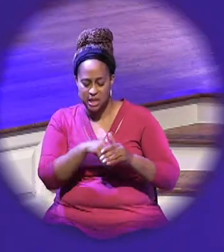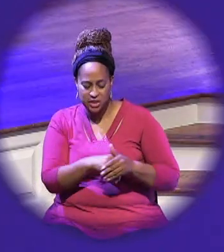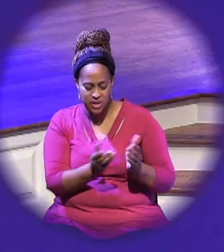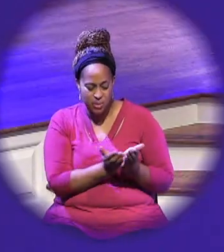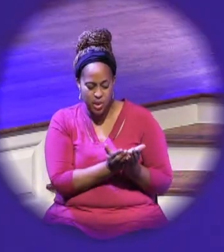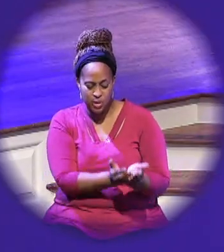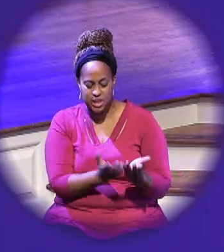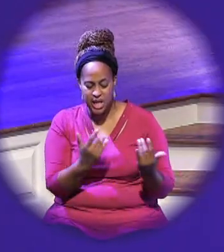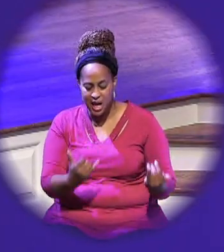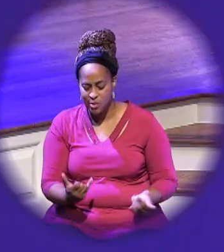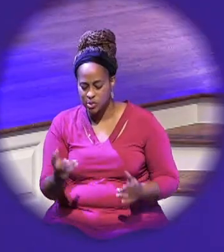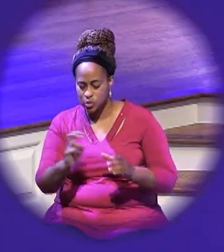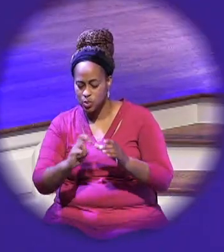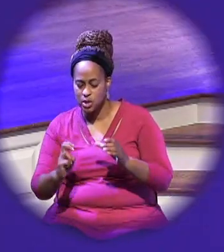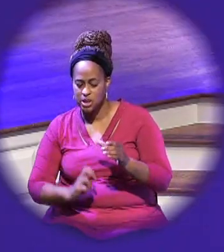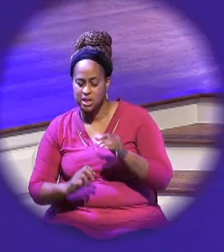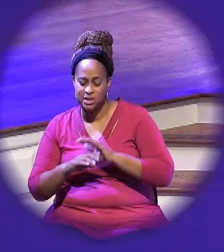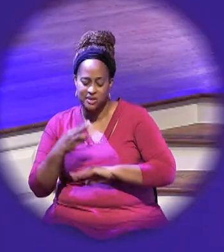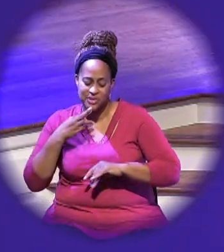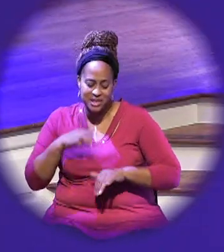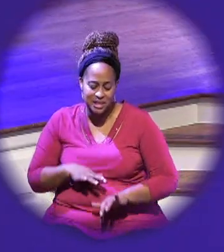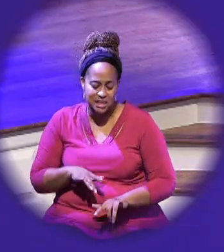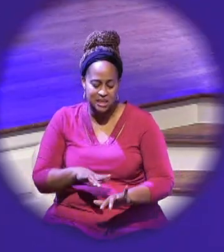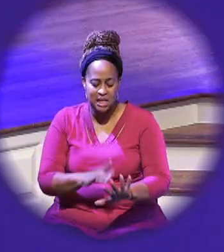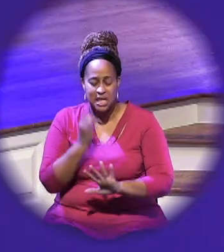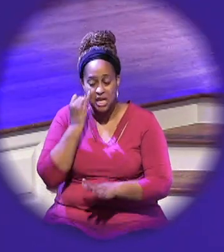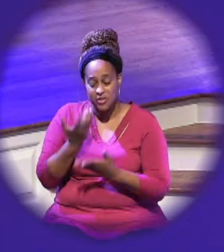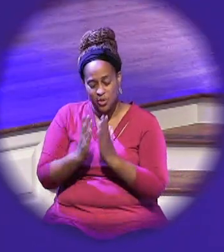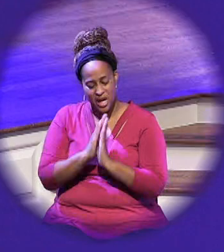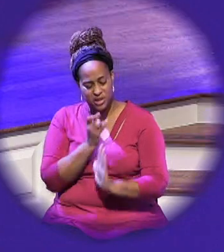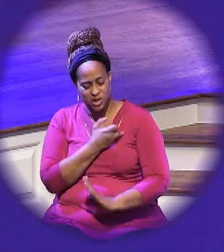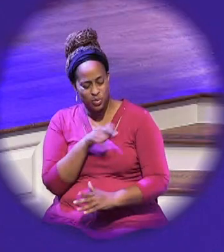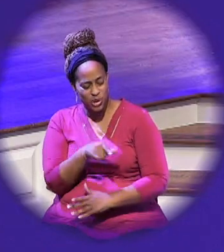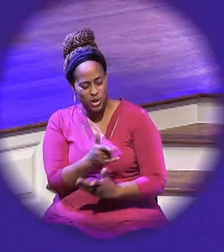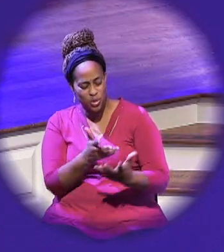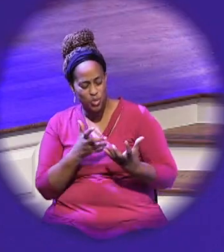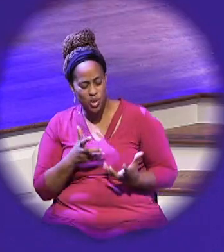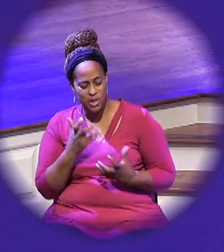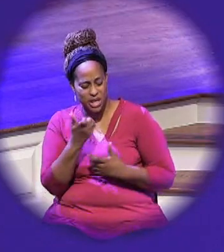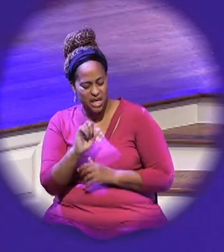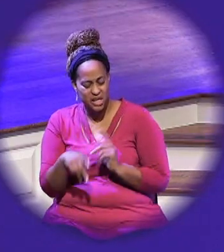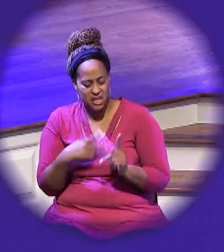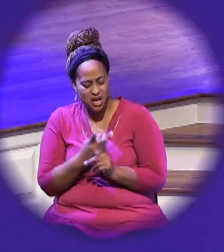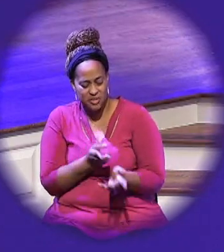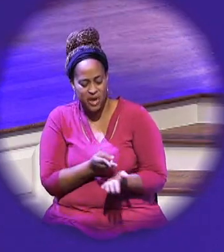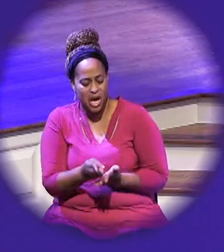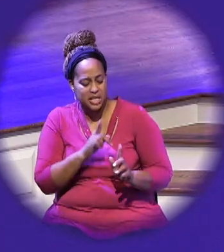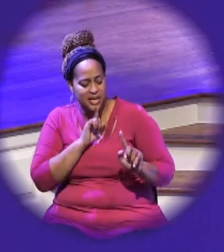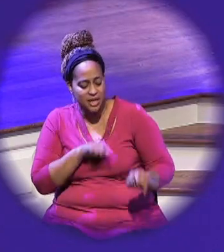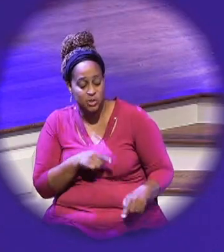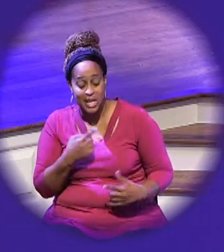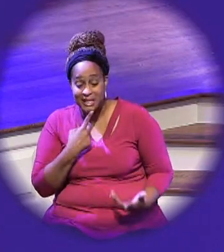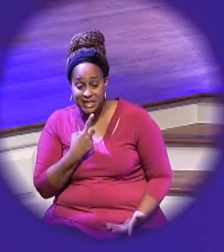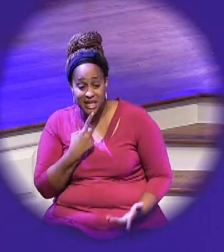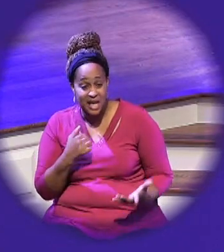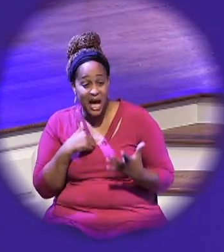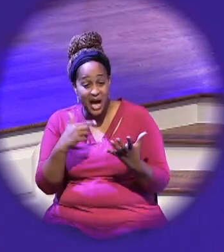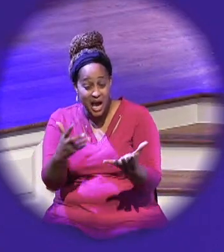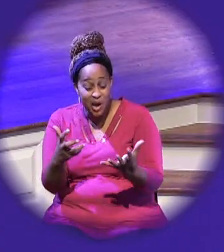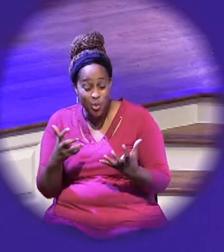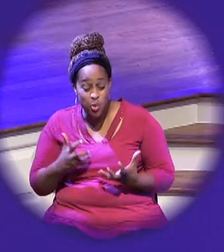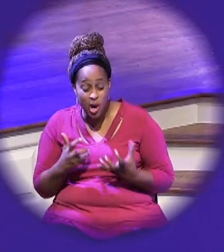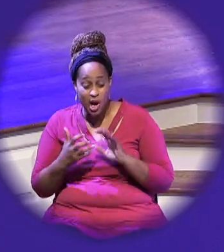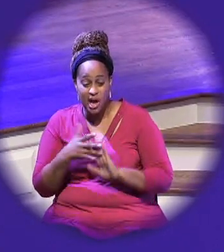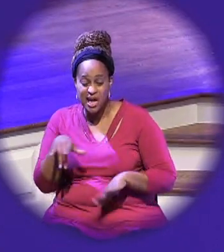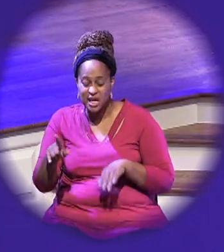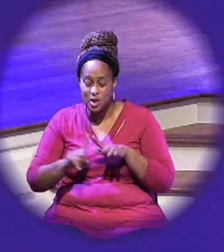now why he's going down into the sea. If you'd asked Jonah what he wanted and he had any kind of honest answer at all, he would have said, I want to